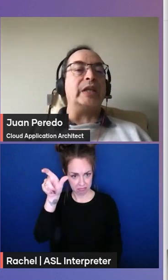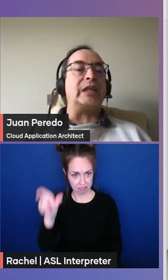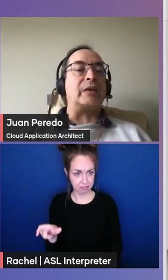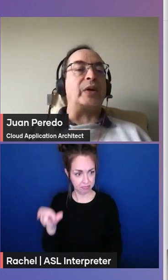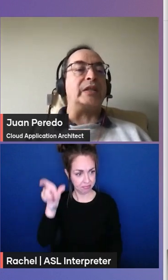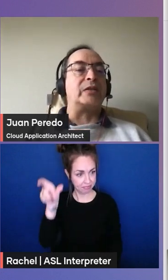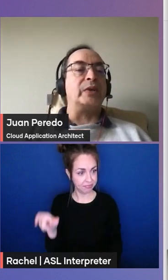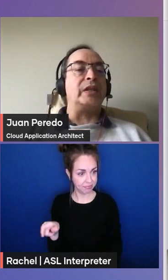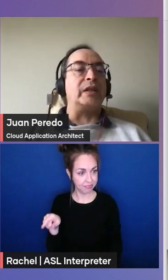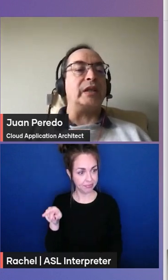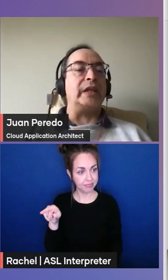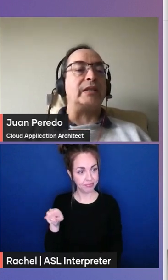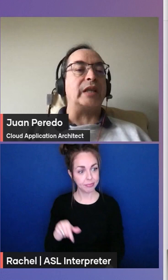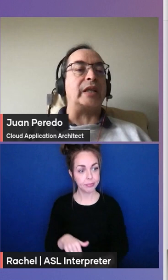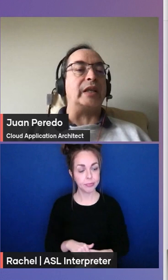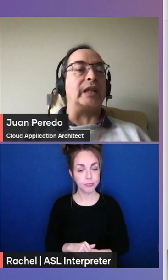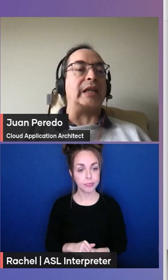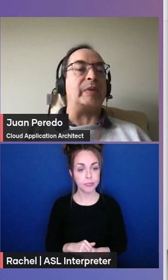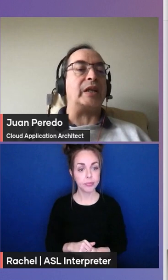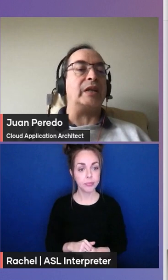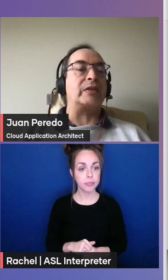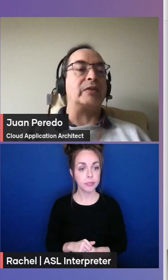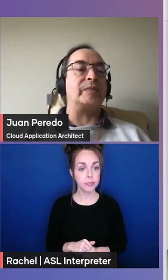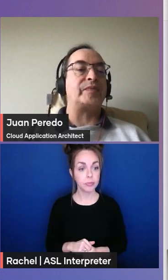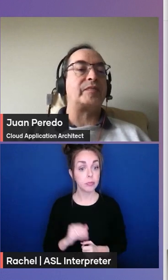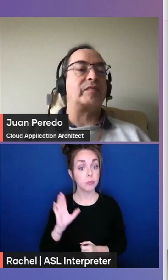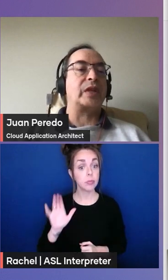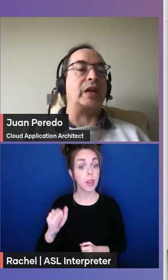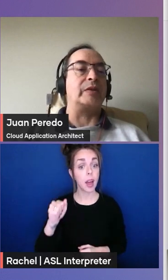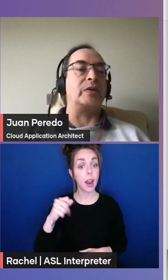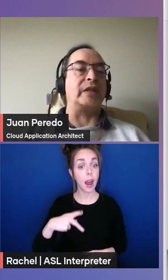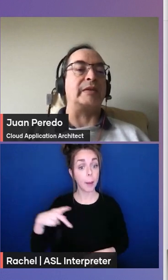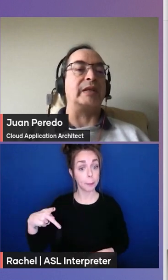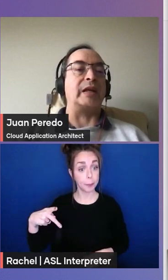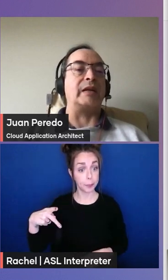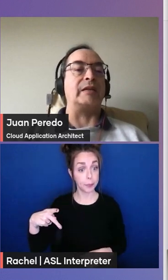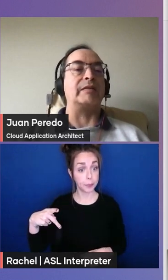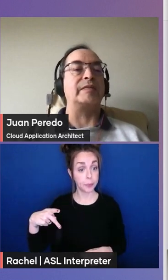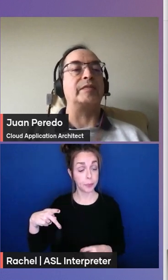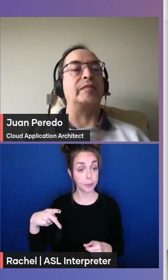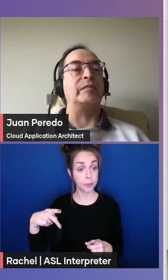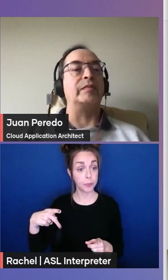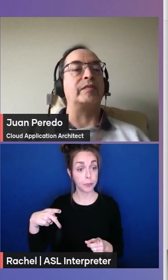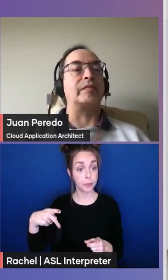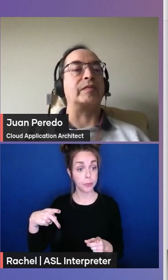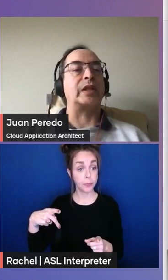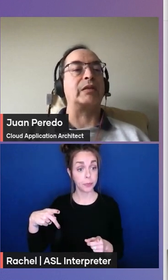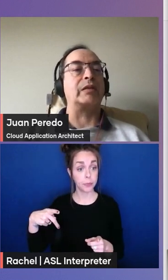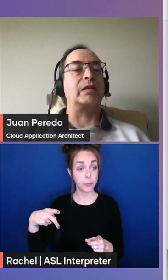And basically what it's doing here is taking an application using